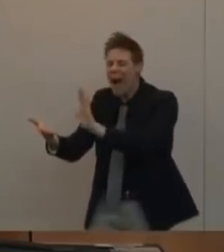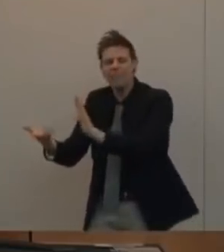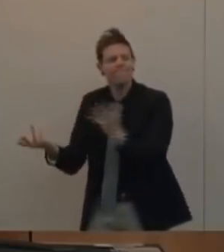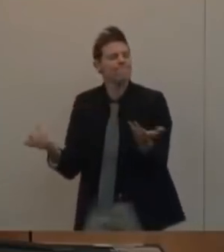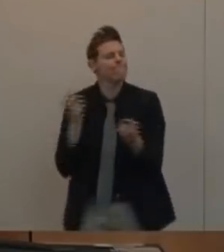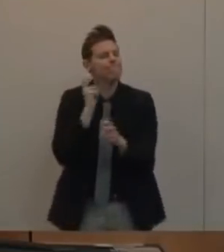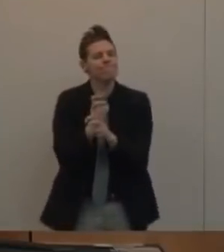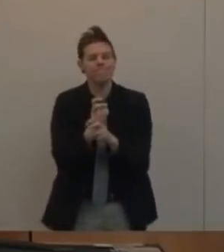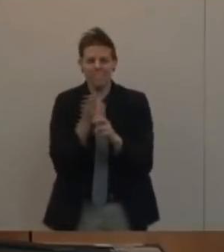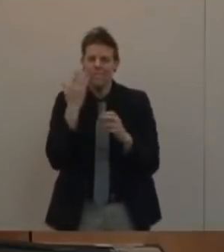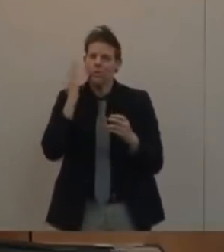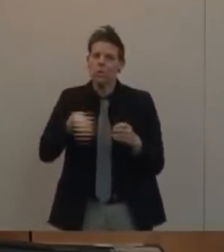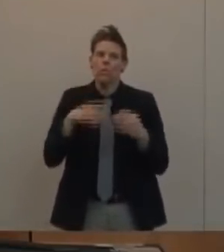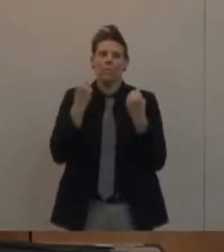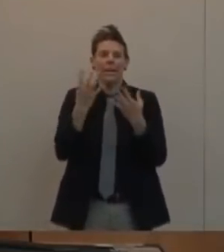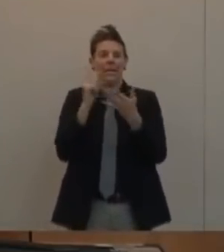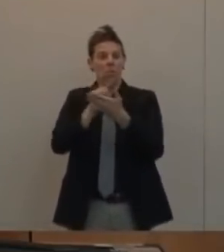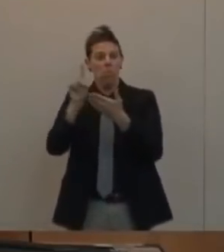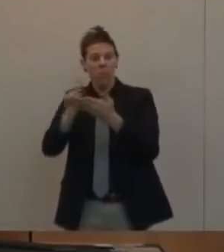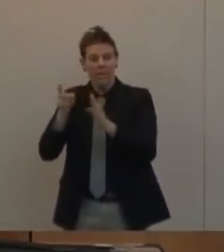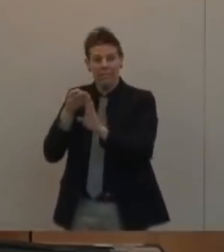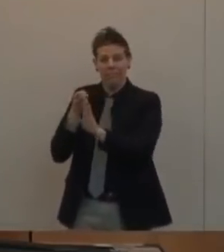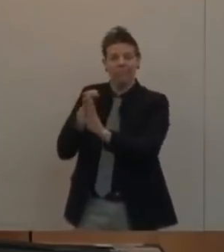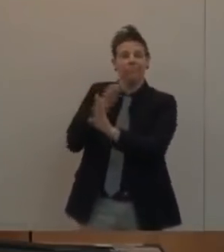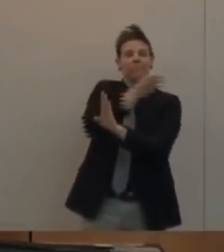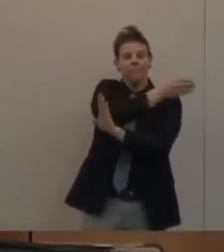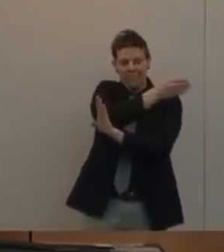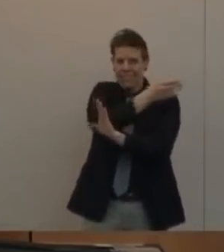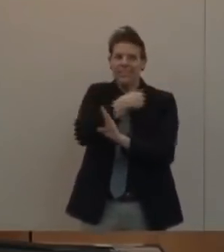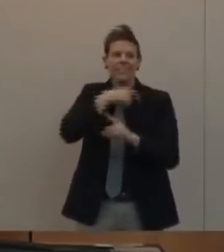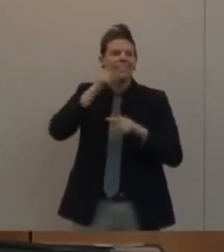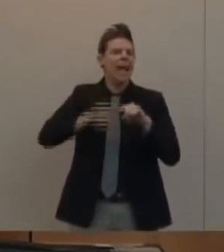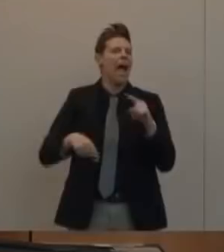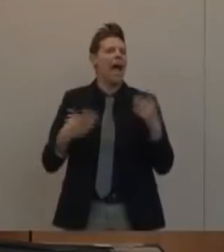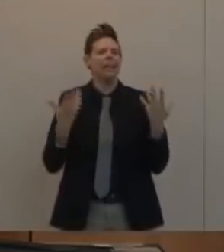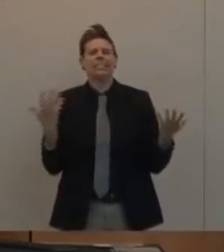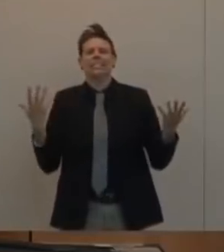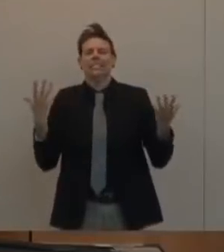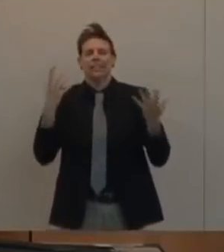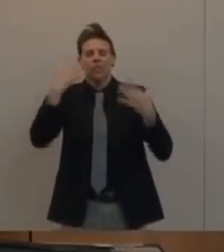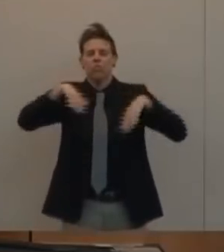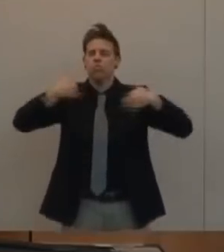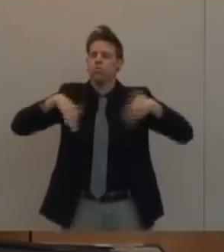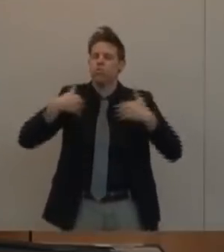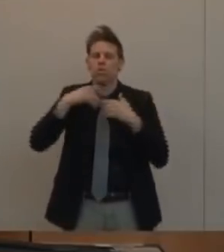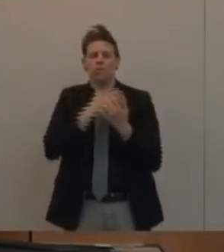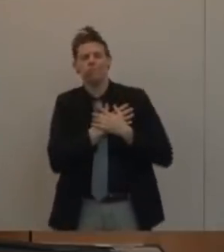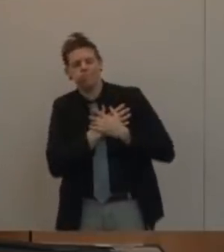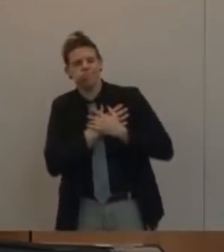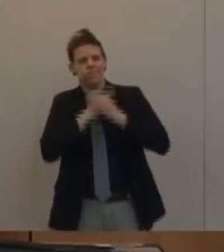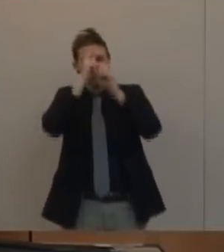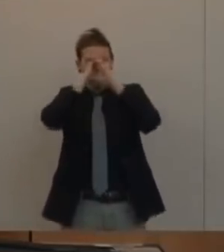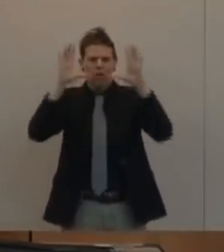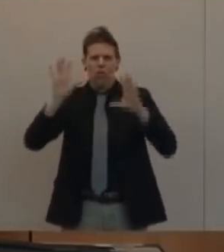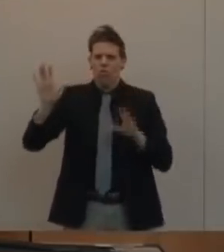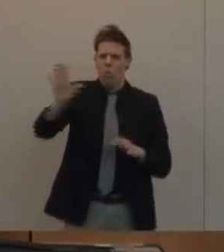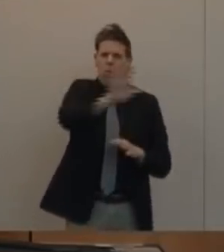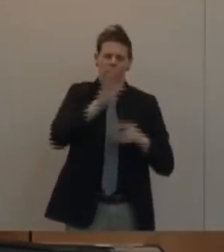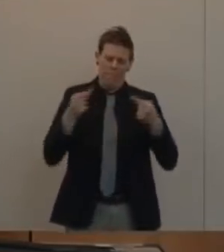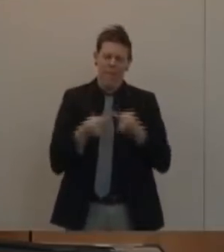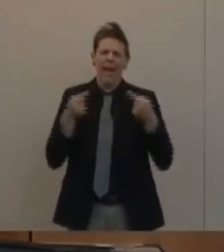before that. And I can't imagine the pain and difficulty for these families, which is why we take